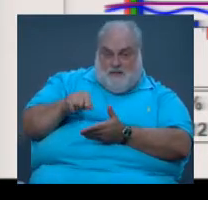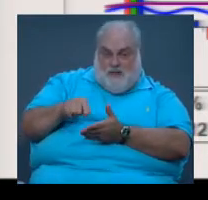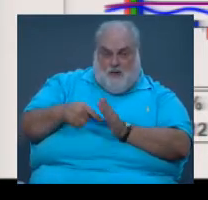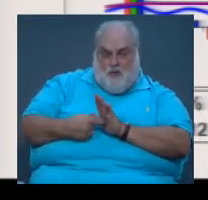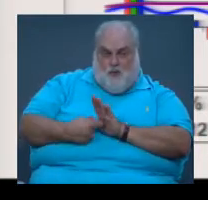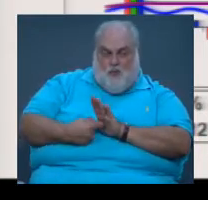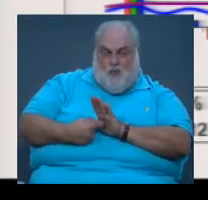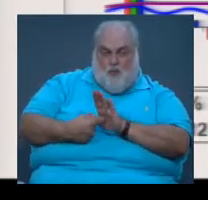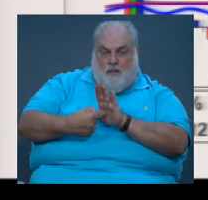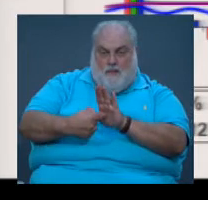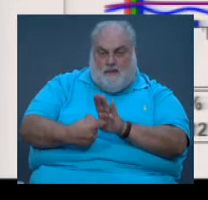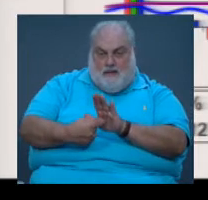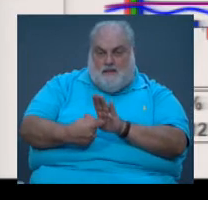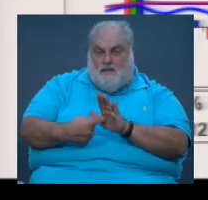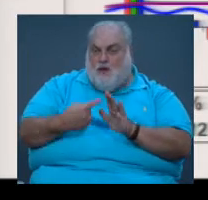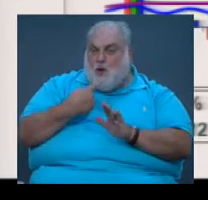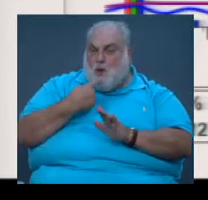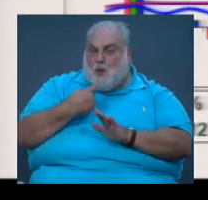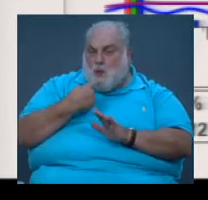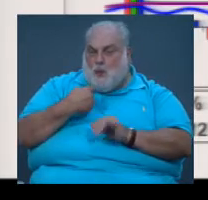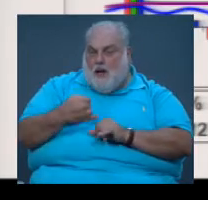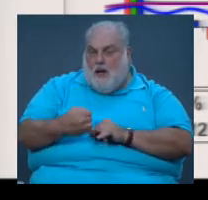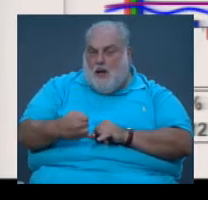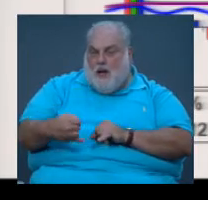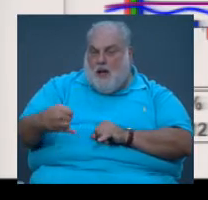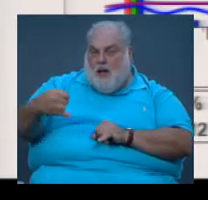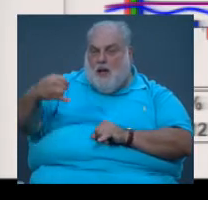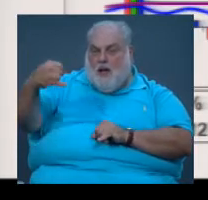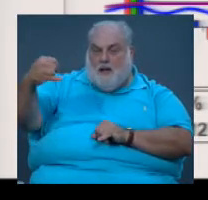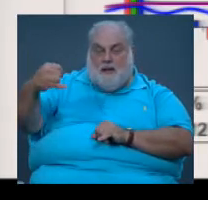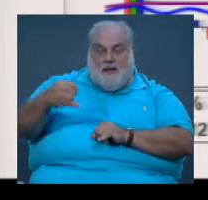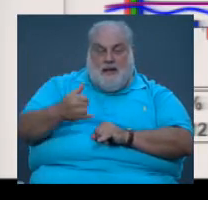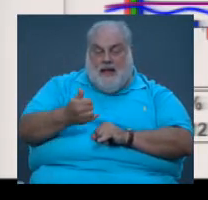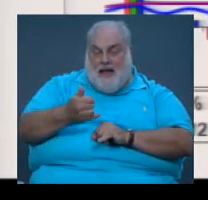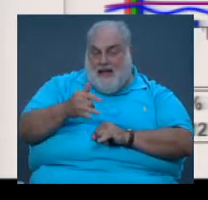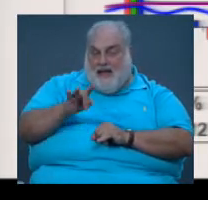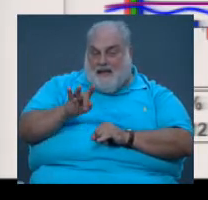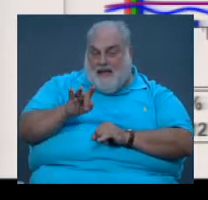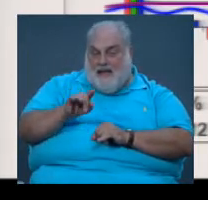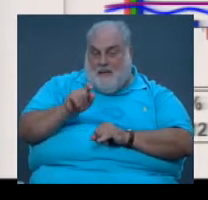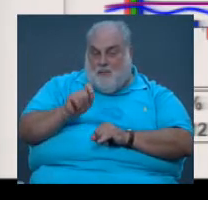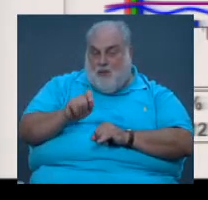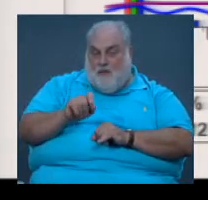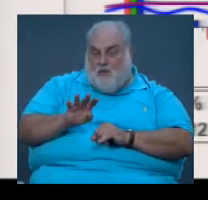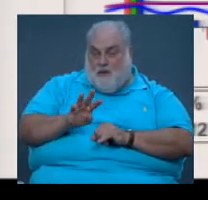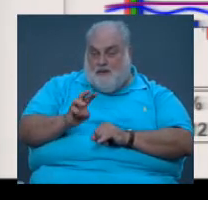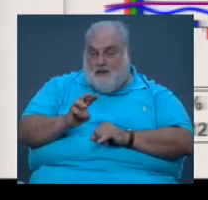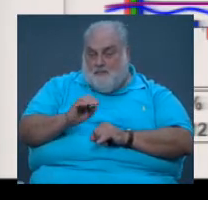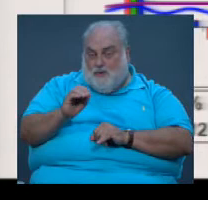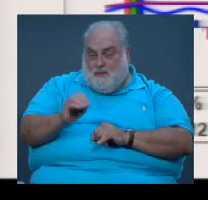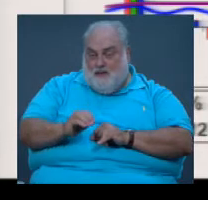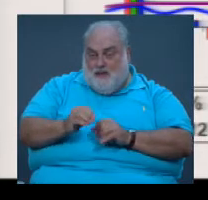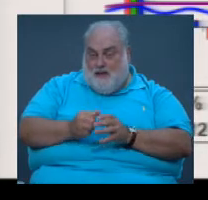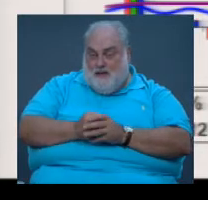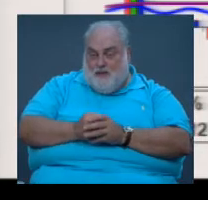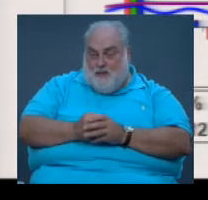represents is the red line, actually had 18.46% growth. The county portion